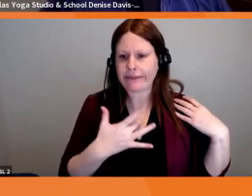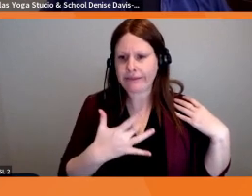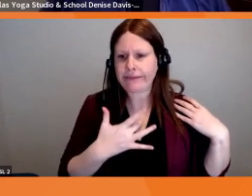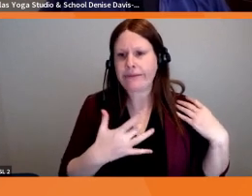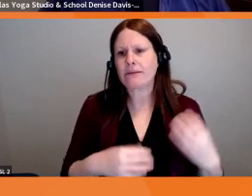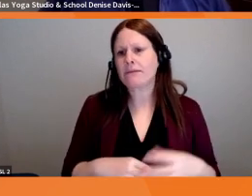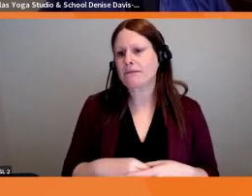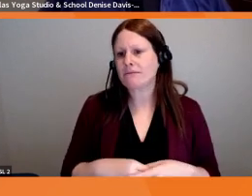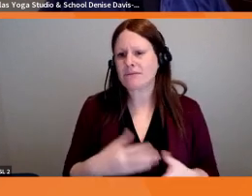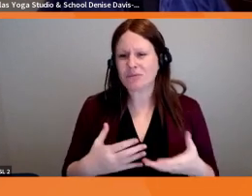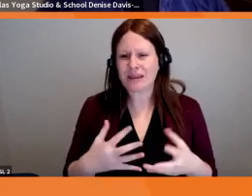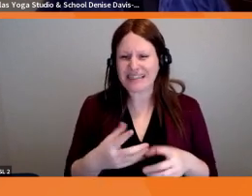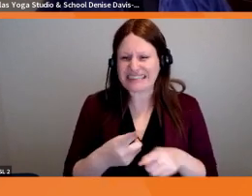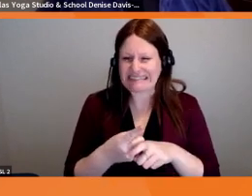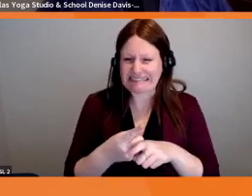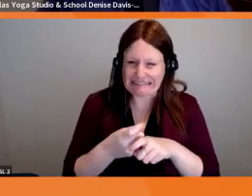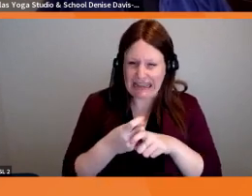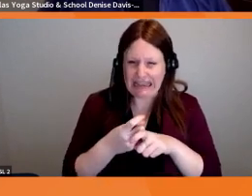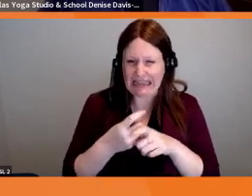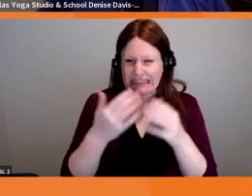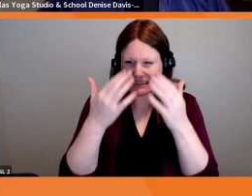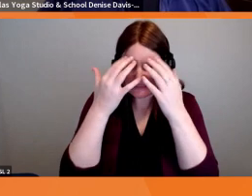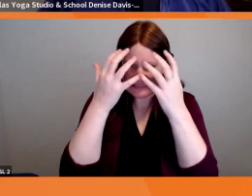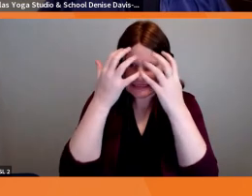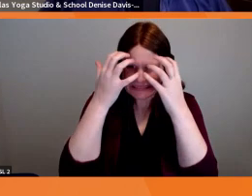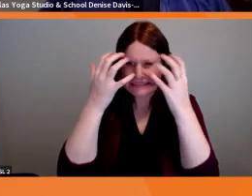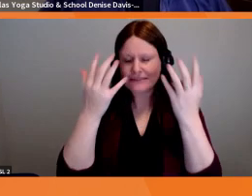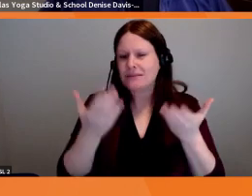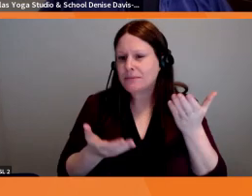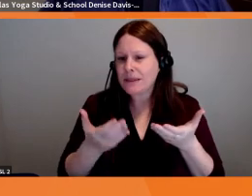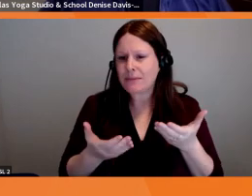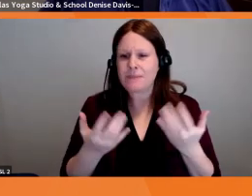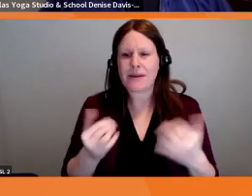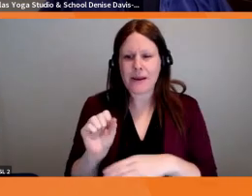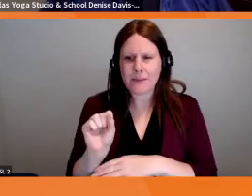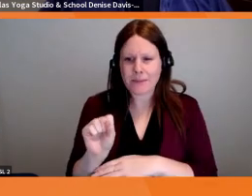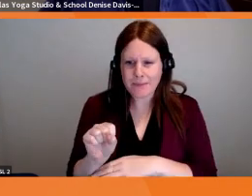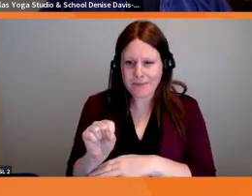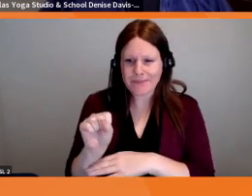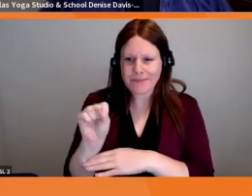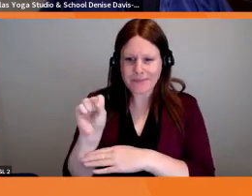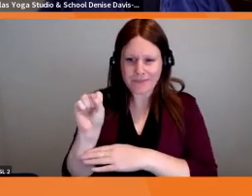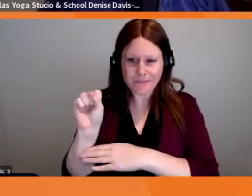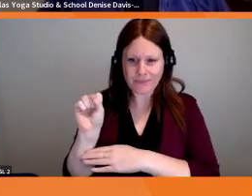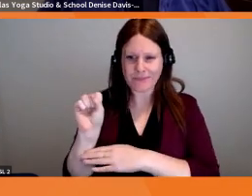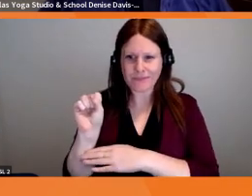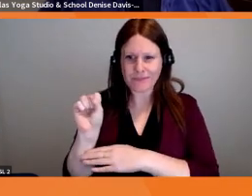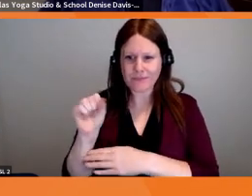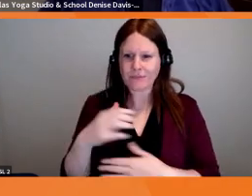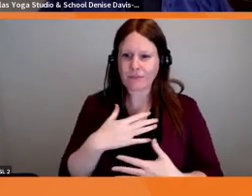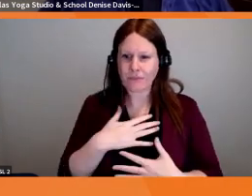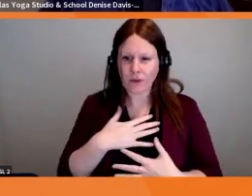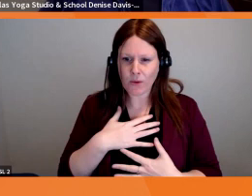band of tension sometimes around the forehead. Let's get tall through the crown of the head. Allow the breath to become a little bit deeper,